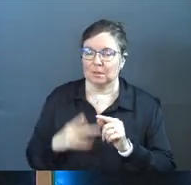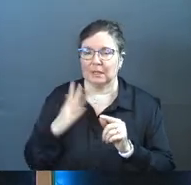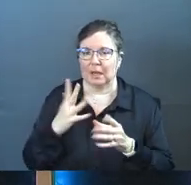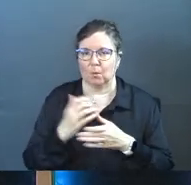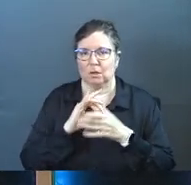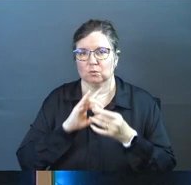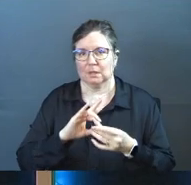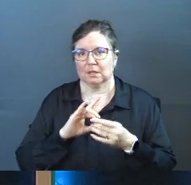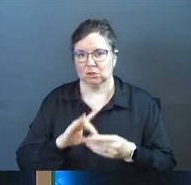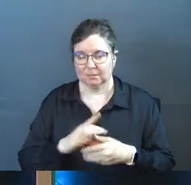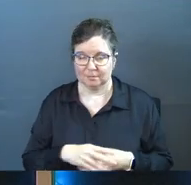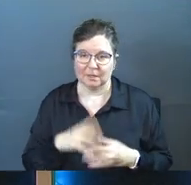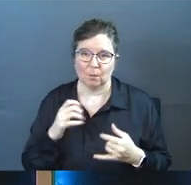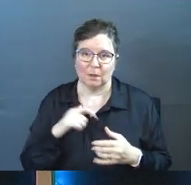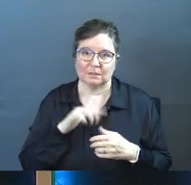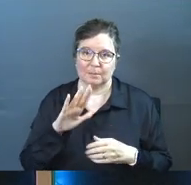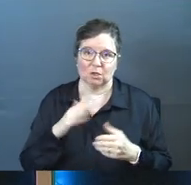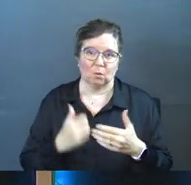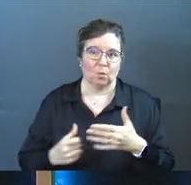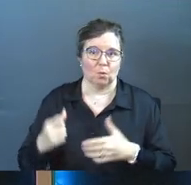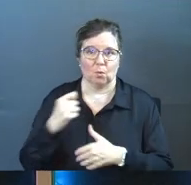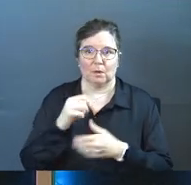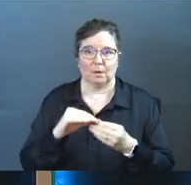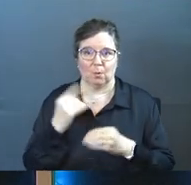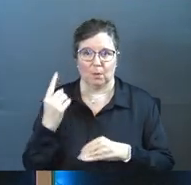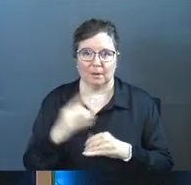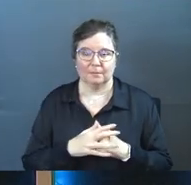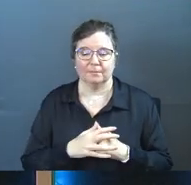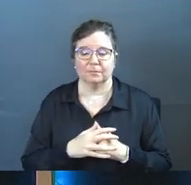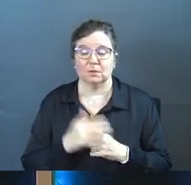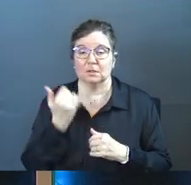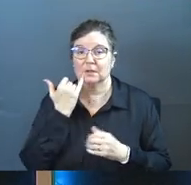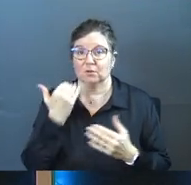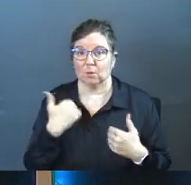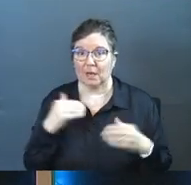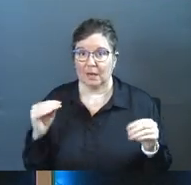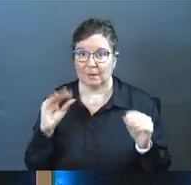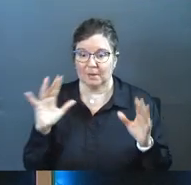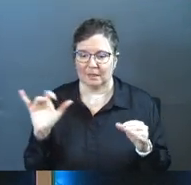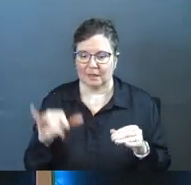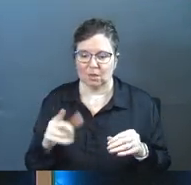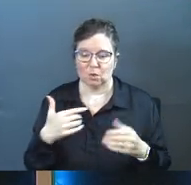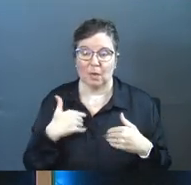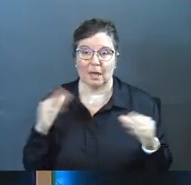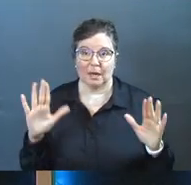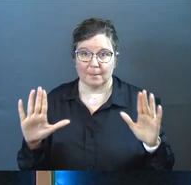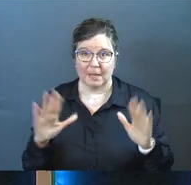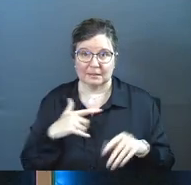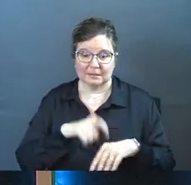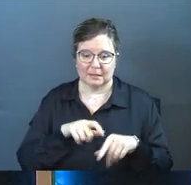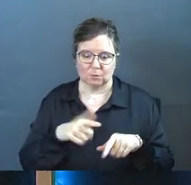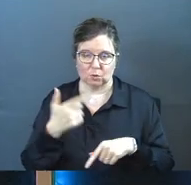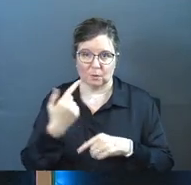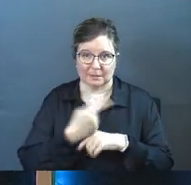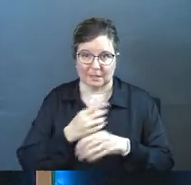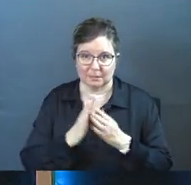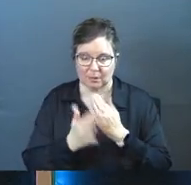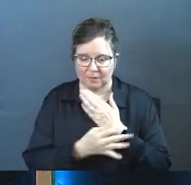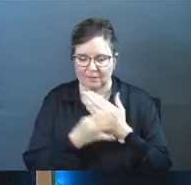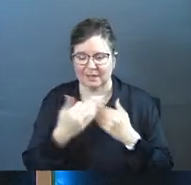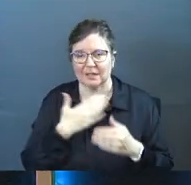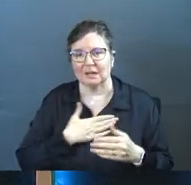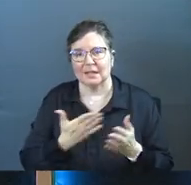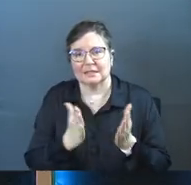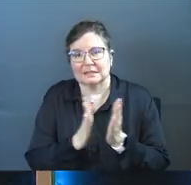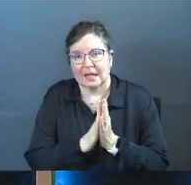wants relationship. He wants to be your number one. So if you got a miracle like that, you had an amazing time during our 21 days of prayer and fasting,